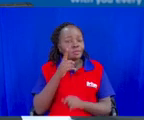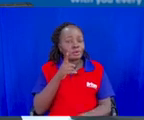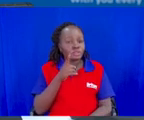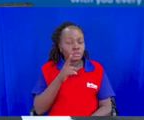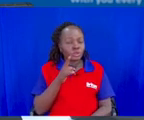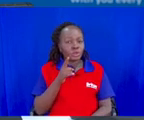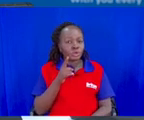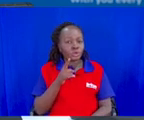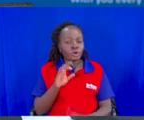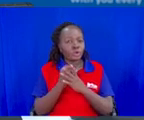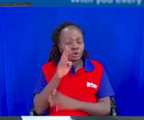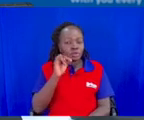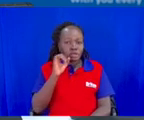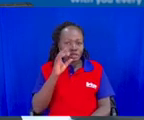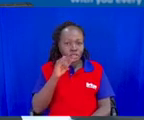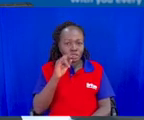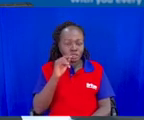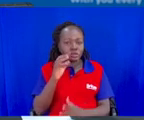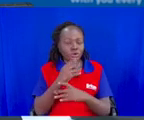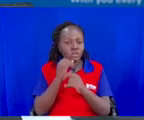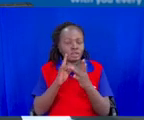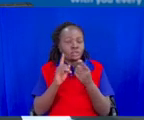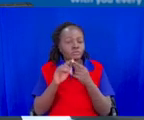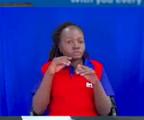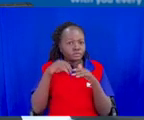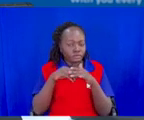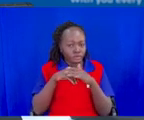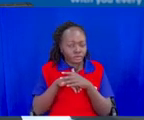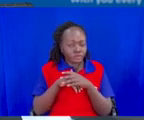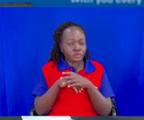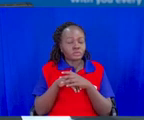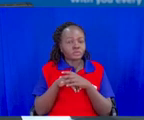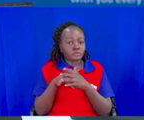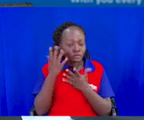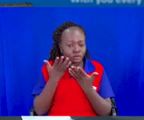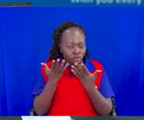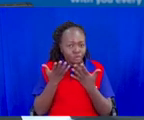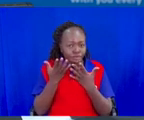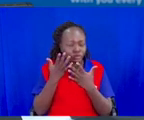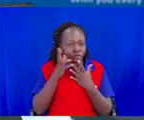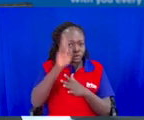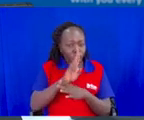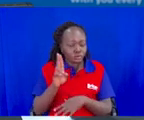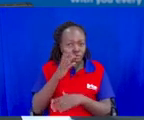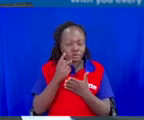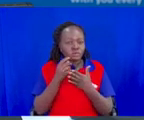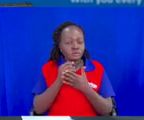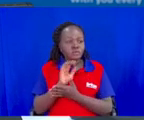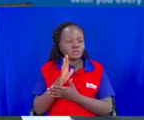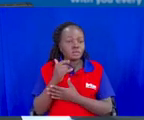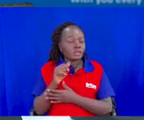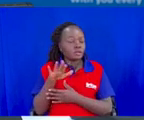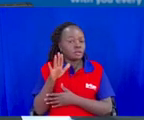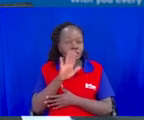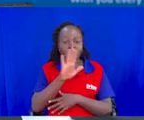unit holders to invest, to withdraw, to top up at their convenience, wherever they